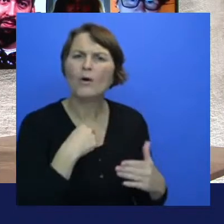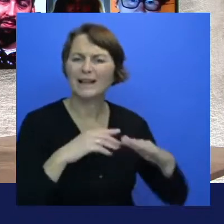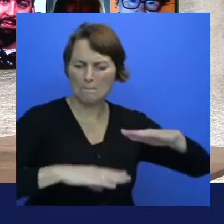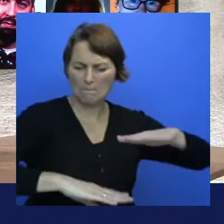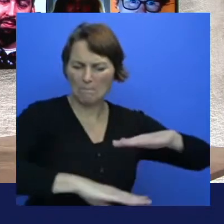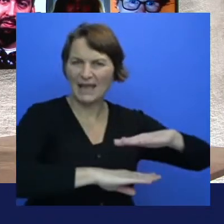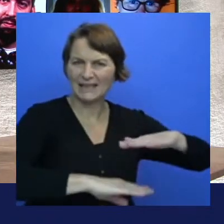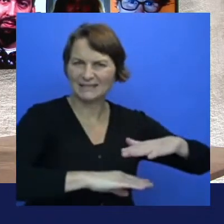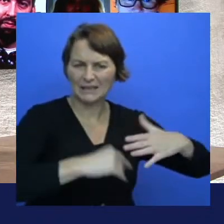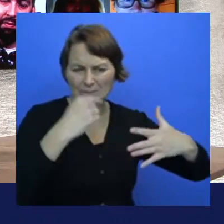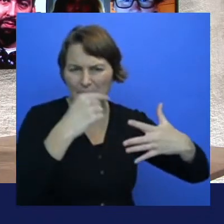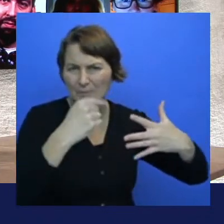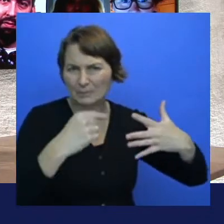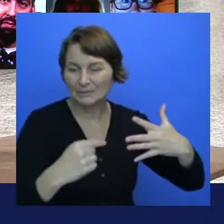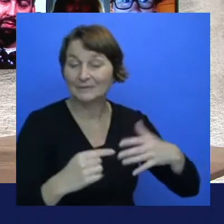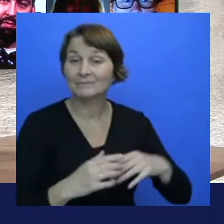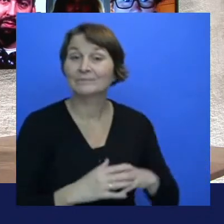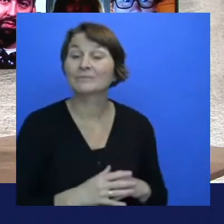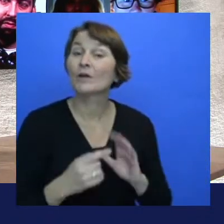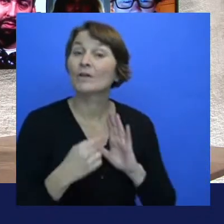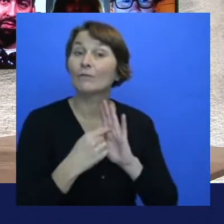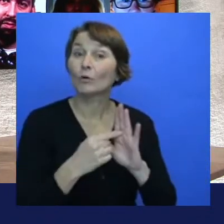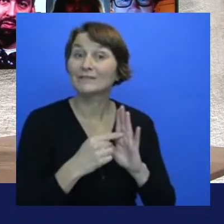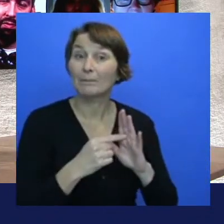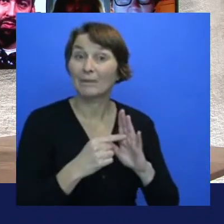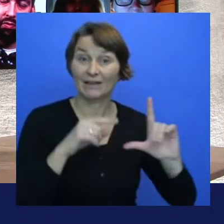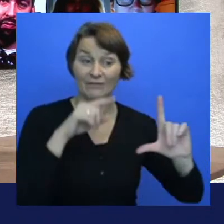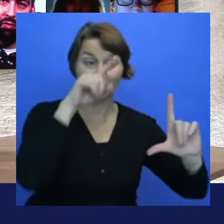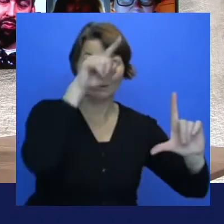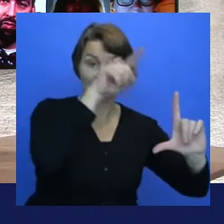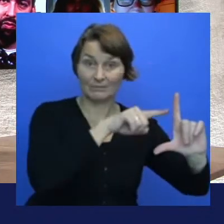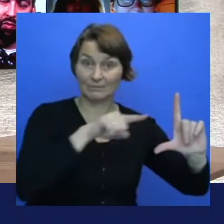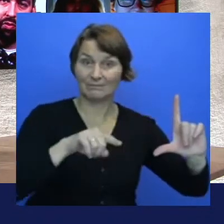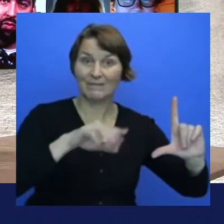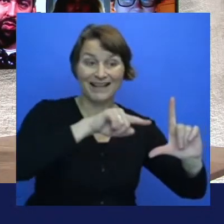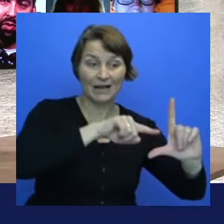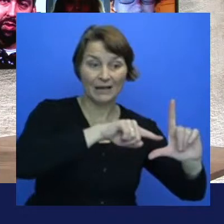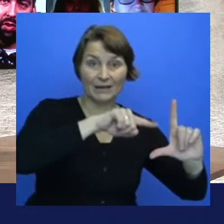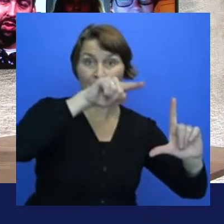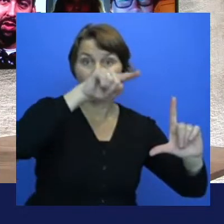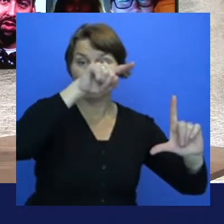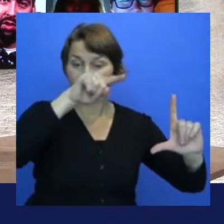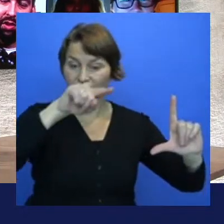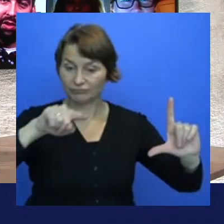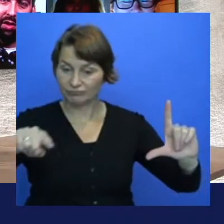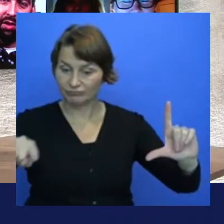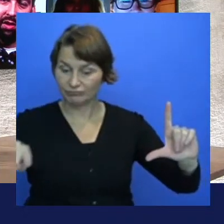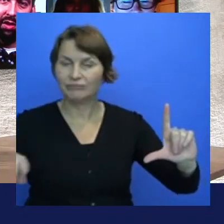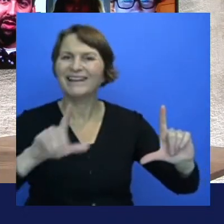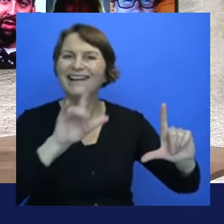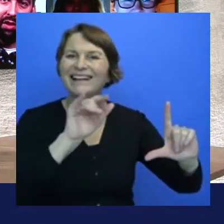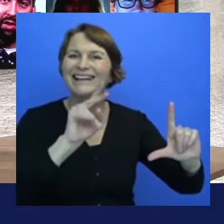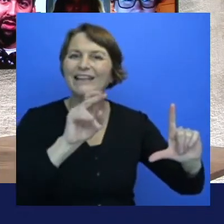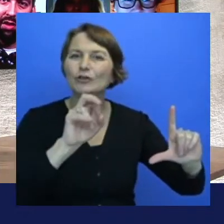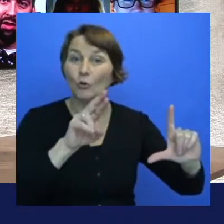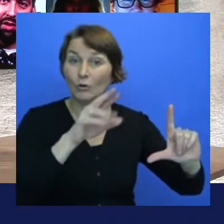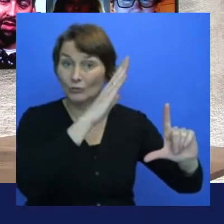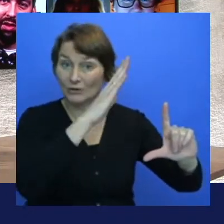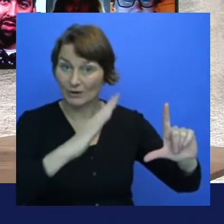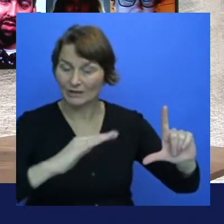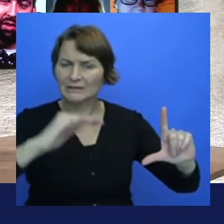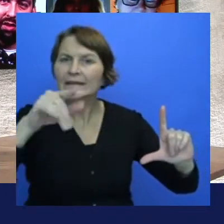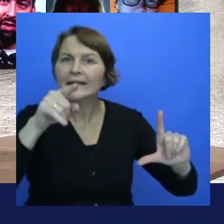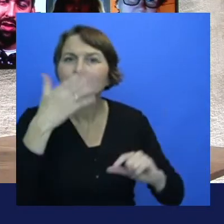if you do a linear regression, it's you have rules. And if you don't know the rules, the thing is that if you start using